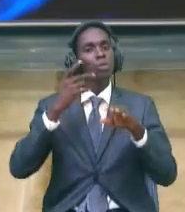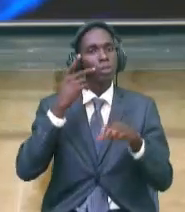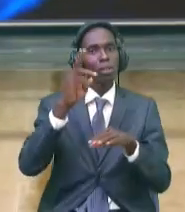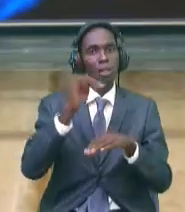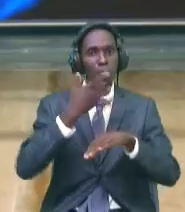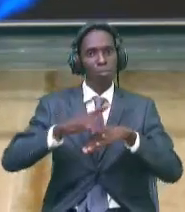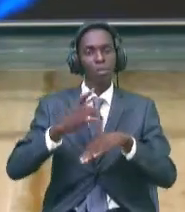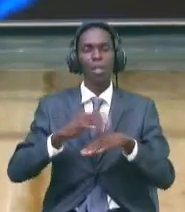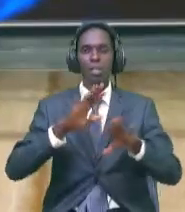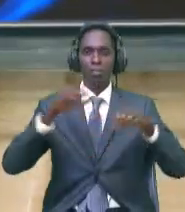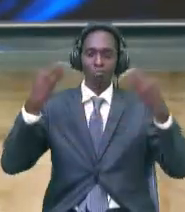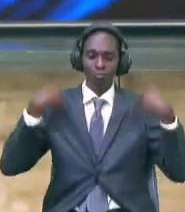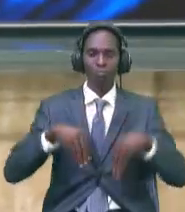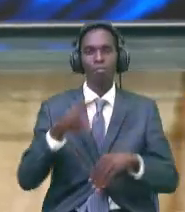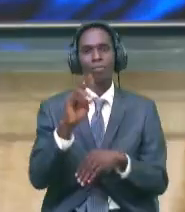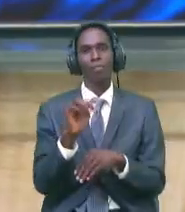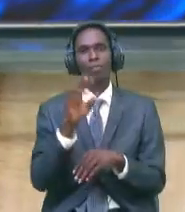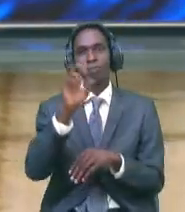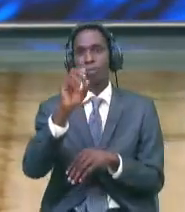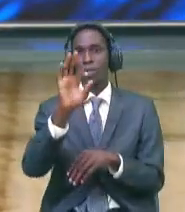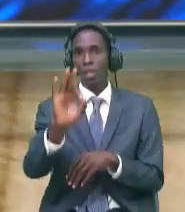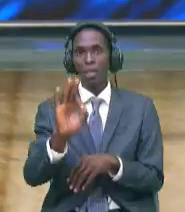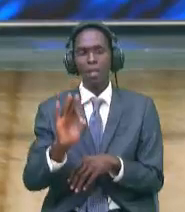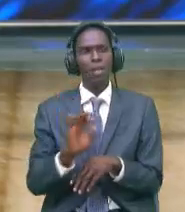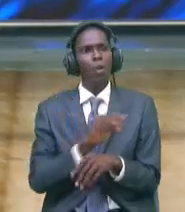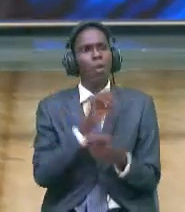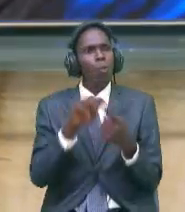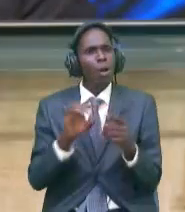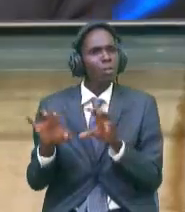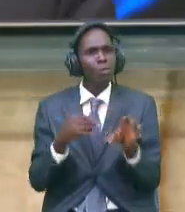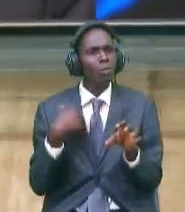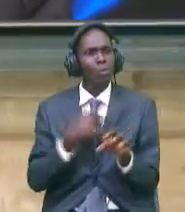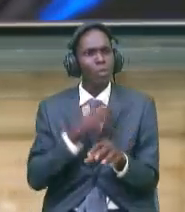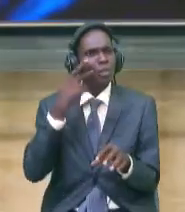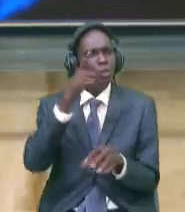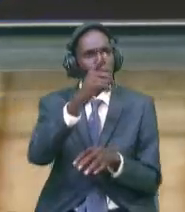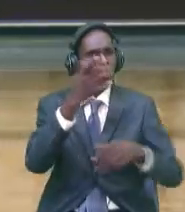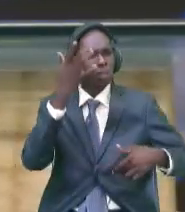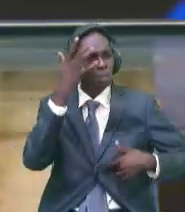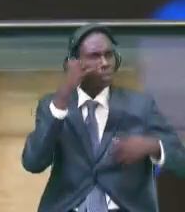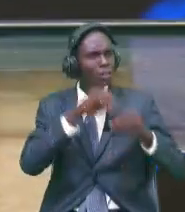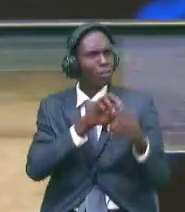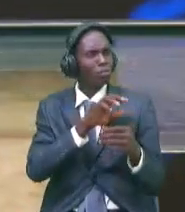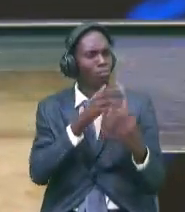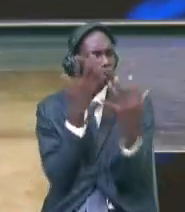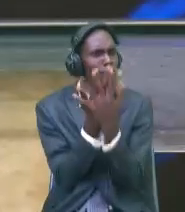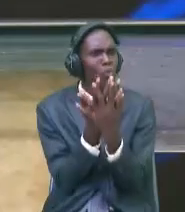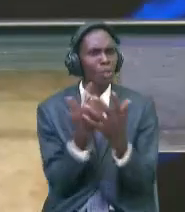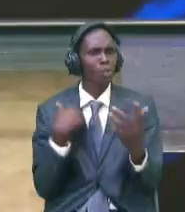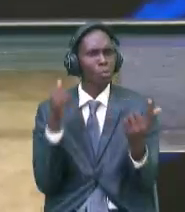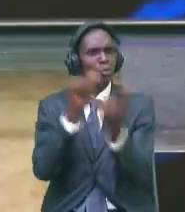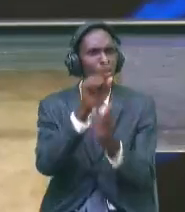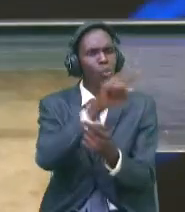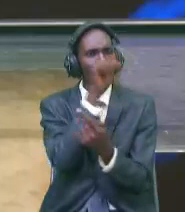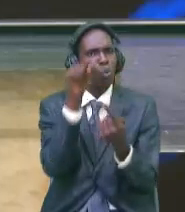In verse 39 it says, or when saw we thee sick or in prison and came unto thee.